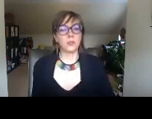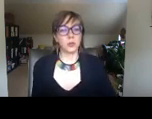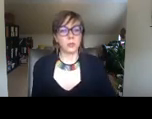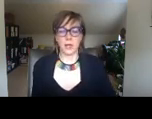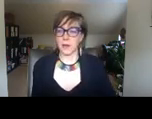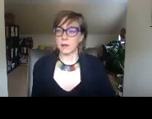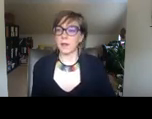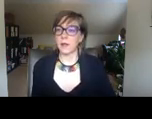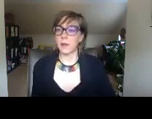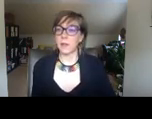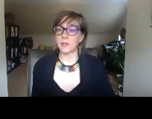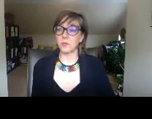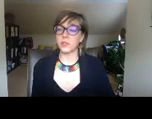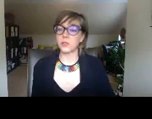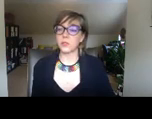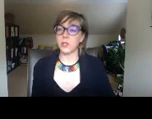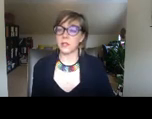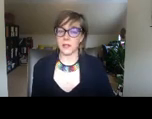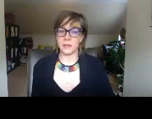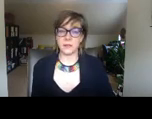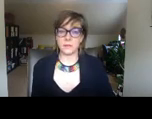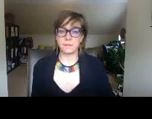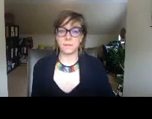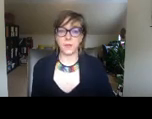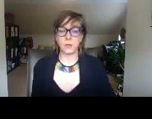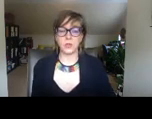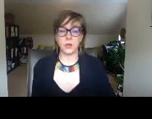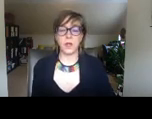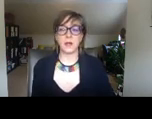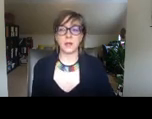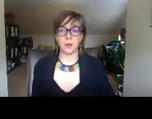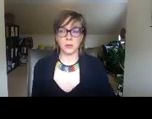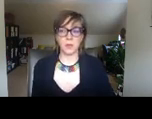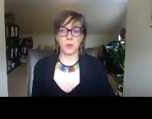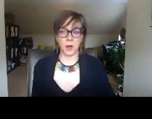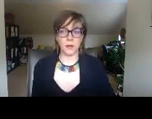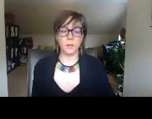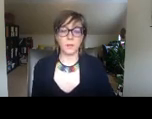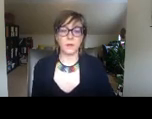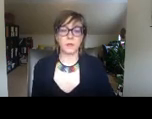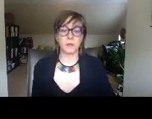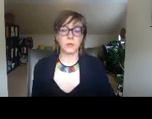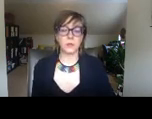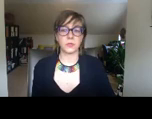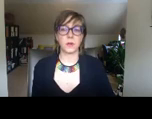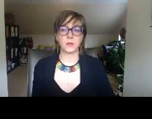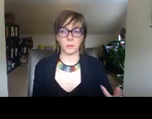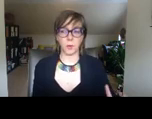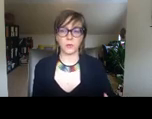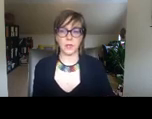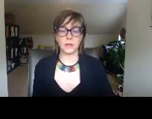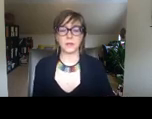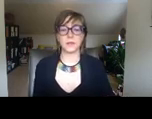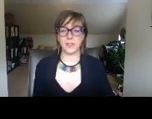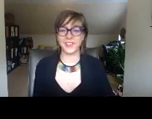Rachel Shostak has done research in Kansas, in Wichita, and I think also in Ohio. I think the research also comes from